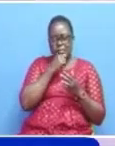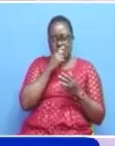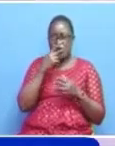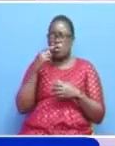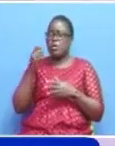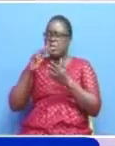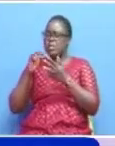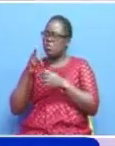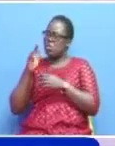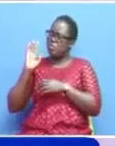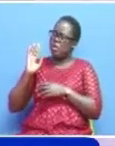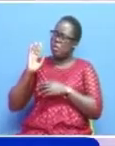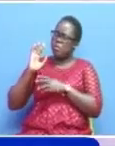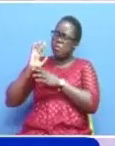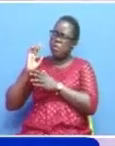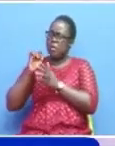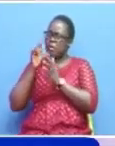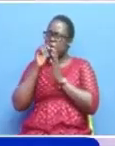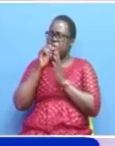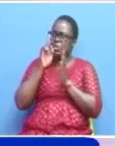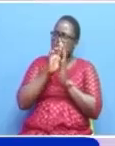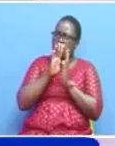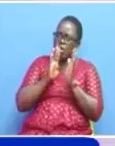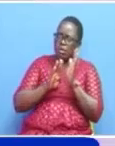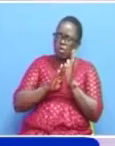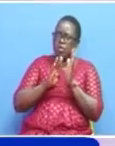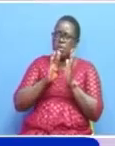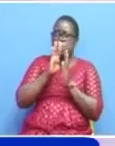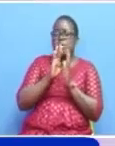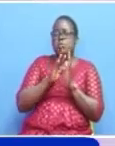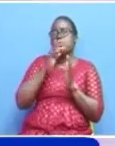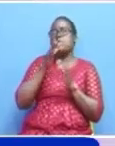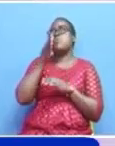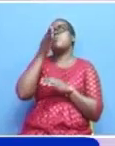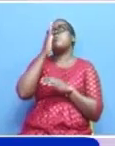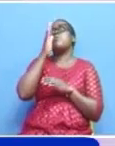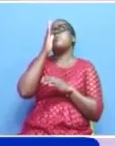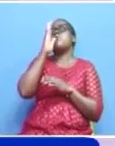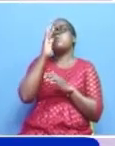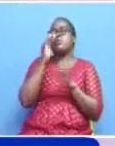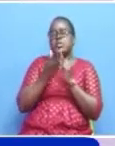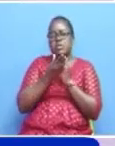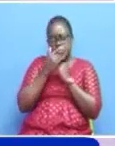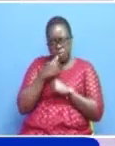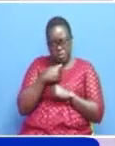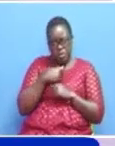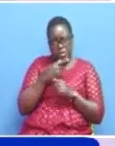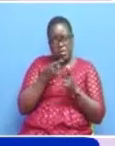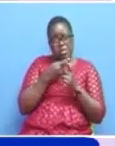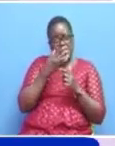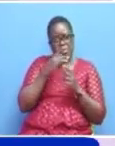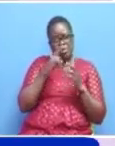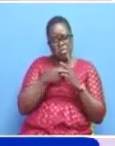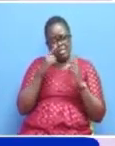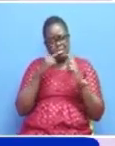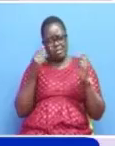Biblia, ukadanganya Mungu, Mwenyezi Mungu, nisaidie to run the government. And then you start contradicting